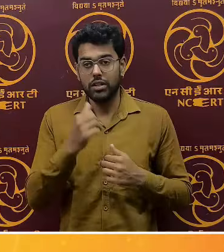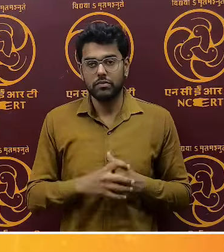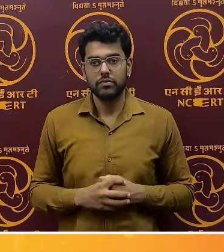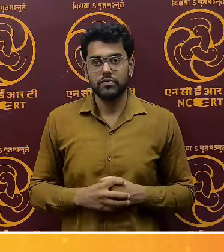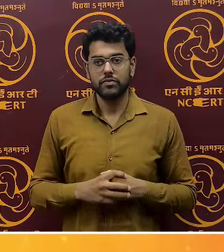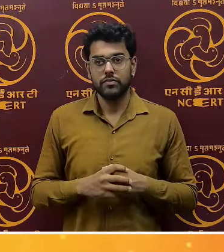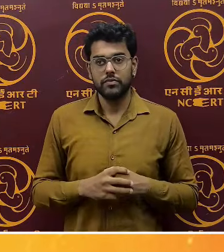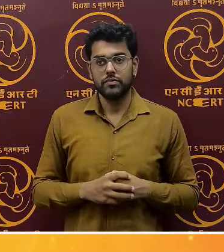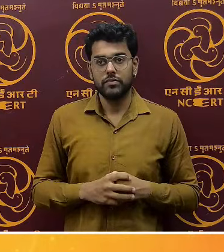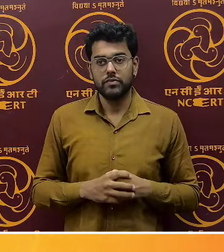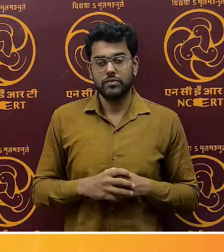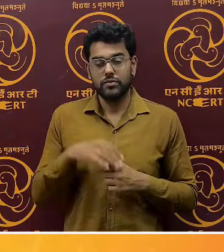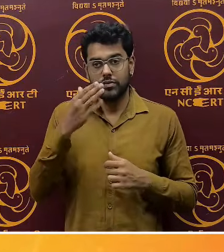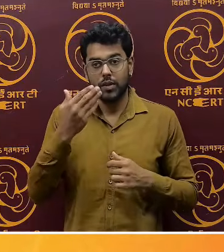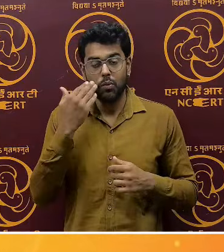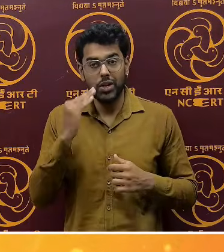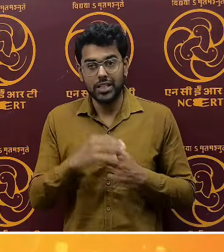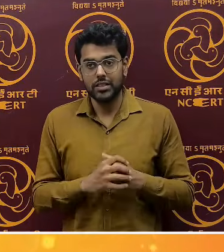the multiplication